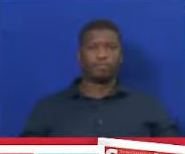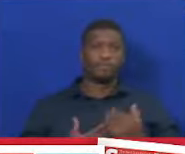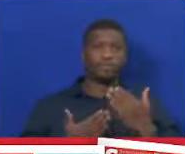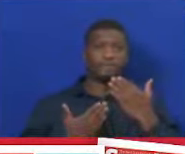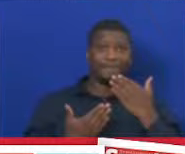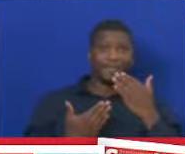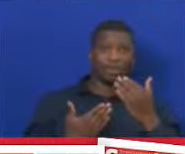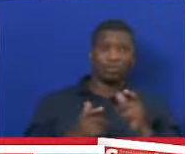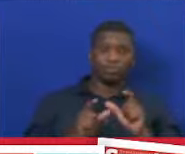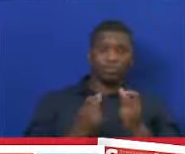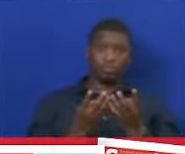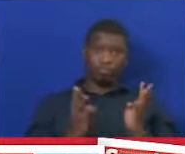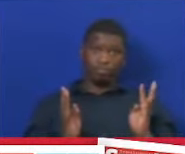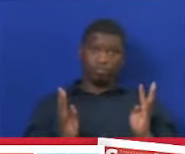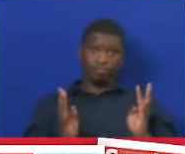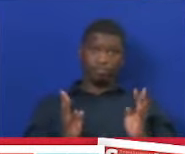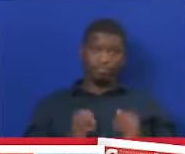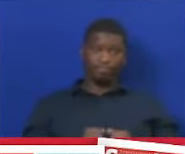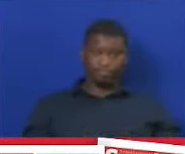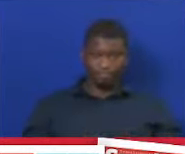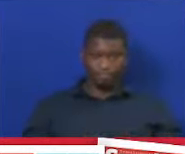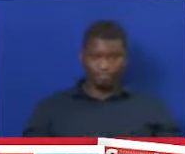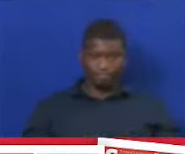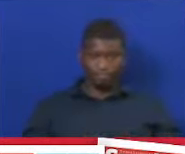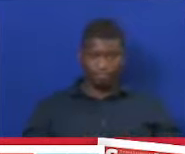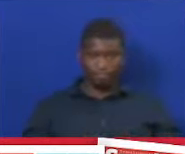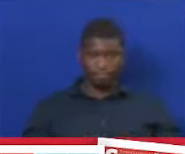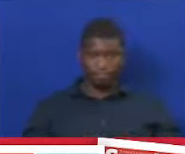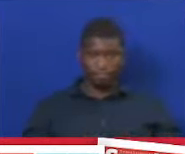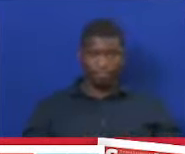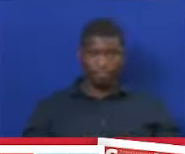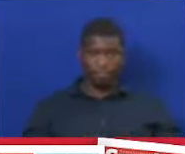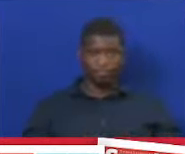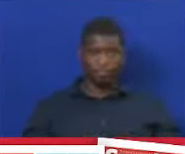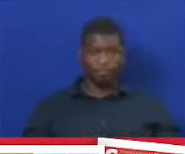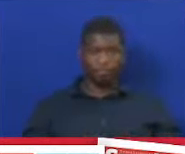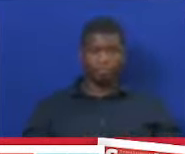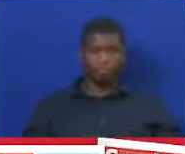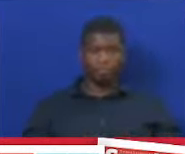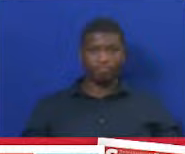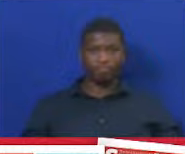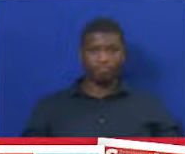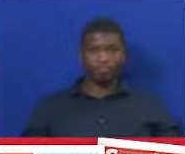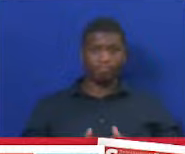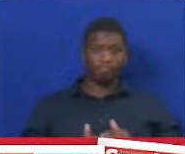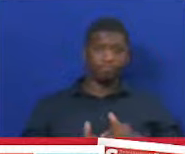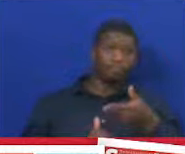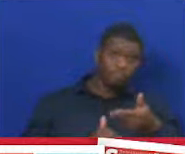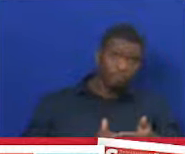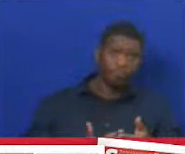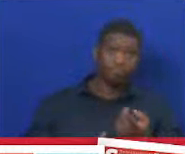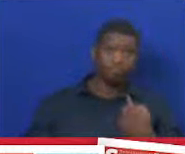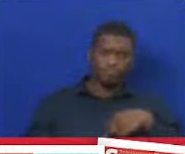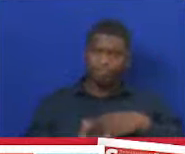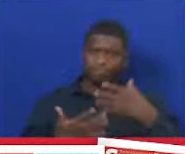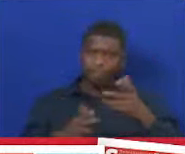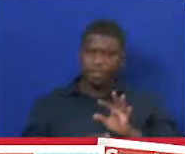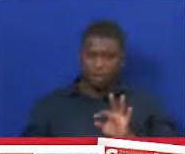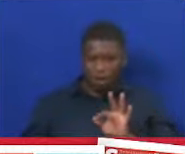Then a plan was done to execute